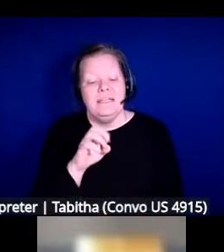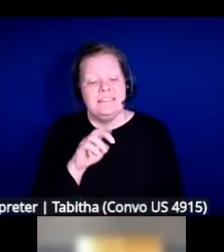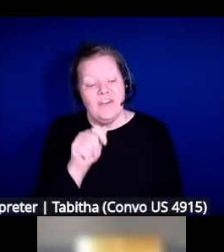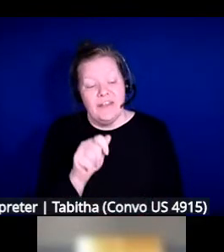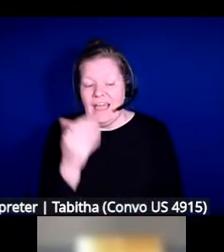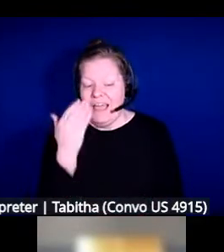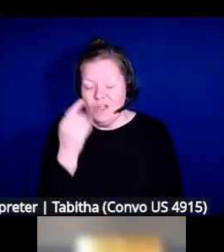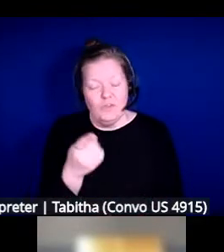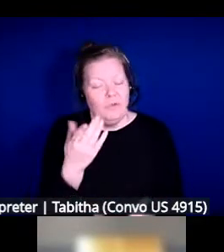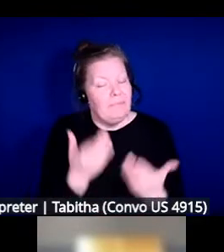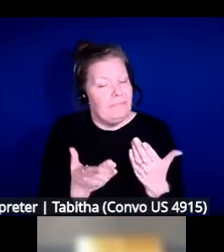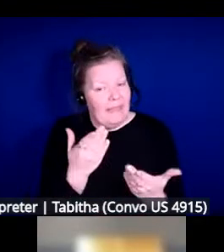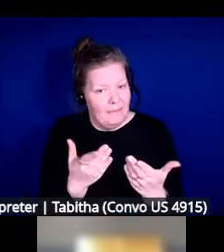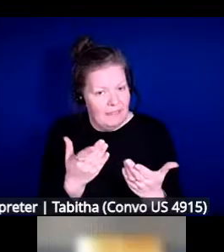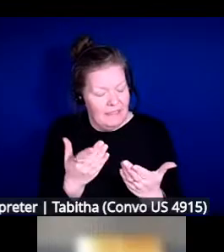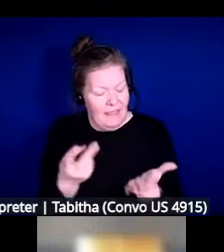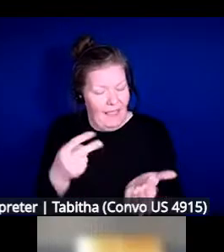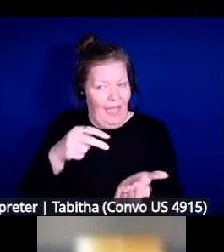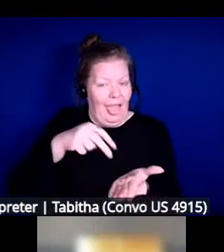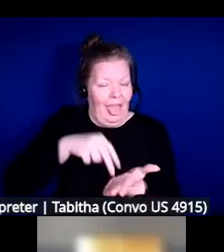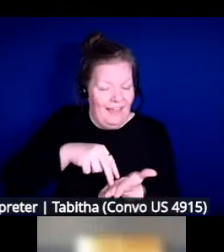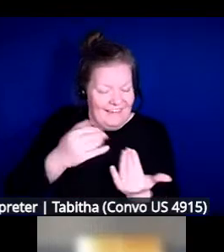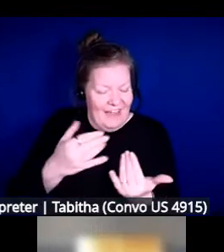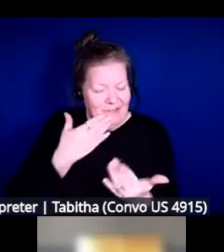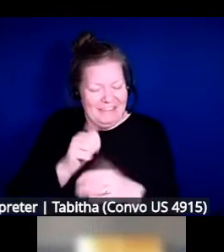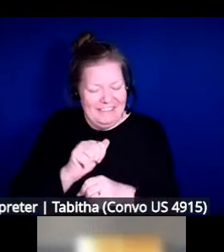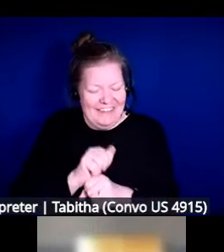know that you might have made it out of bed by now. Good job.